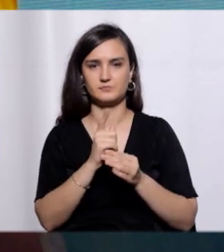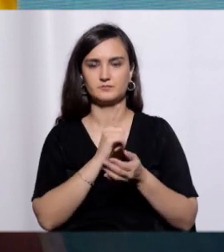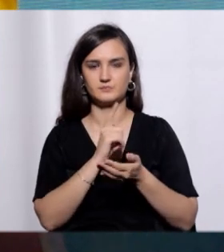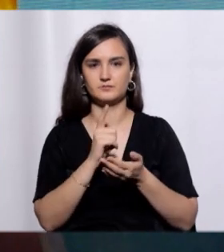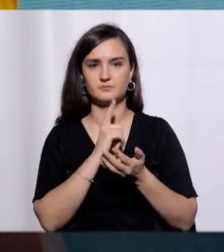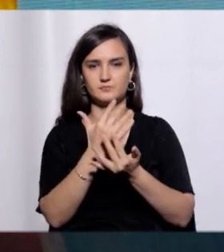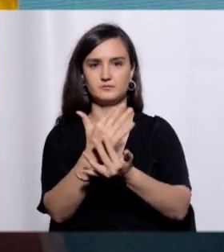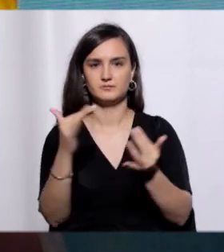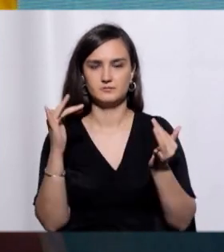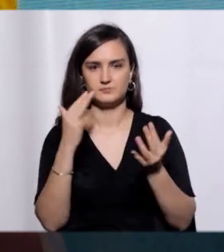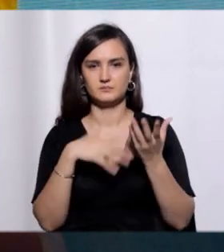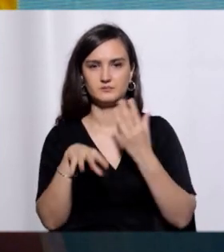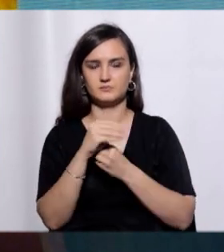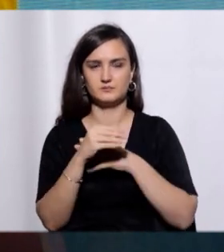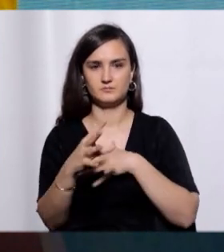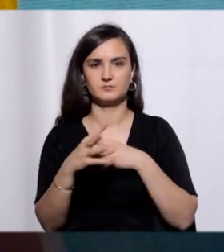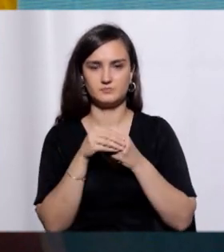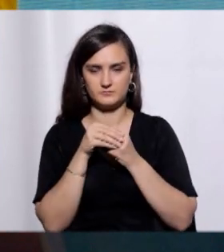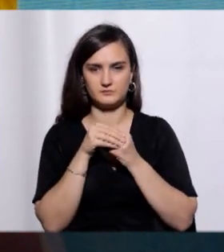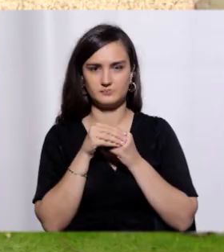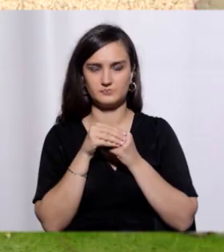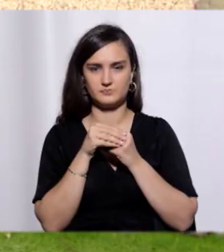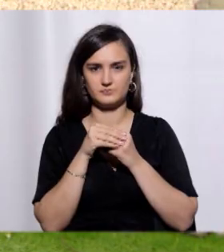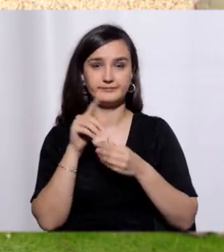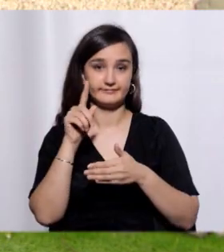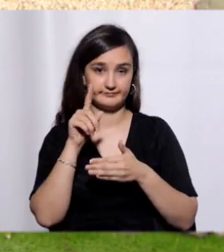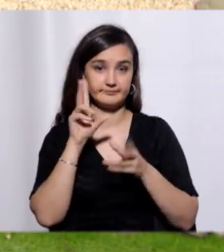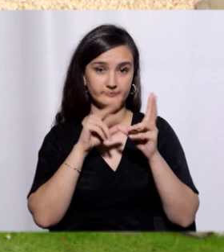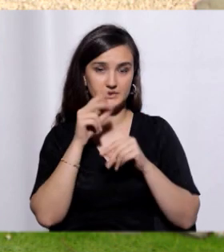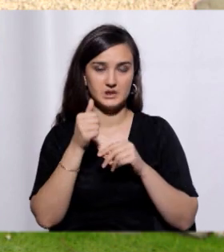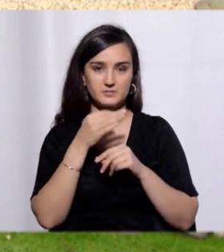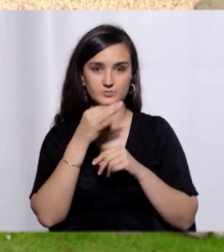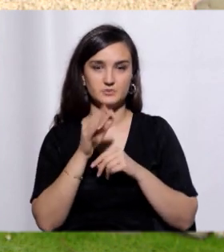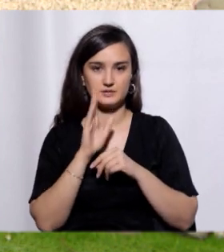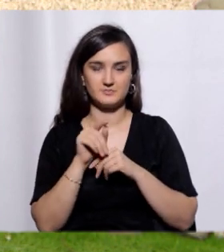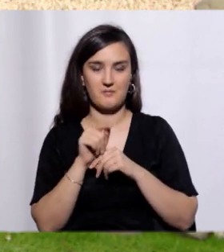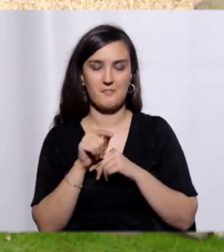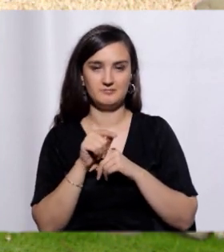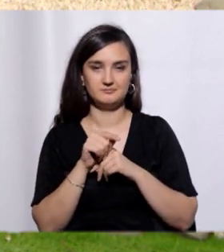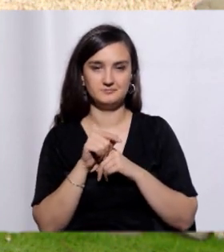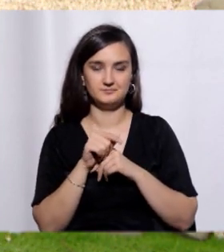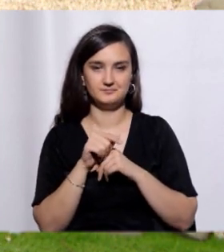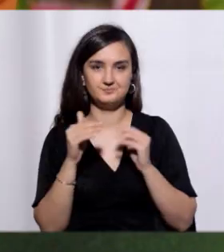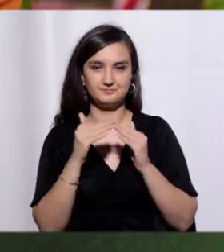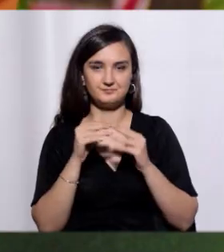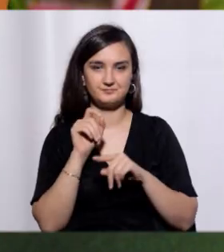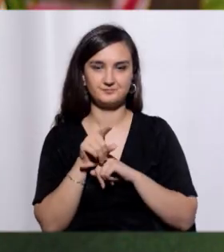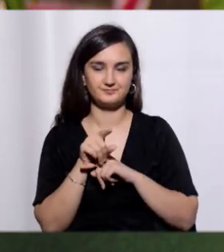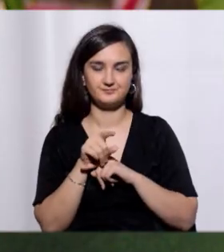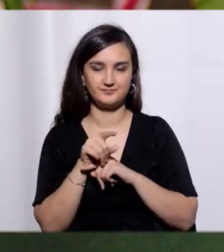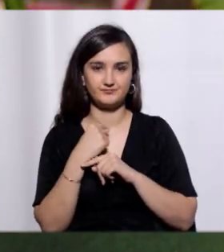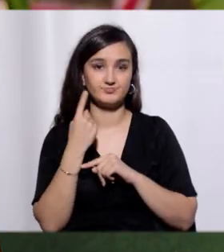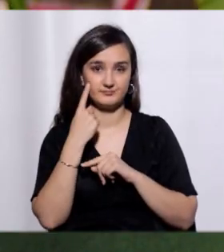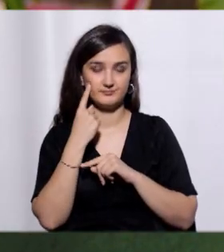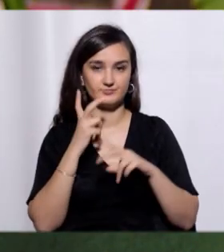great back and forth with the audience. And hopefully we'll get great answers from the audience at home. Yes, and